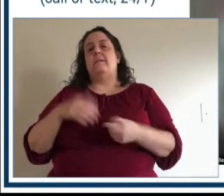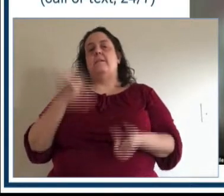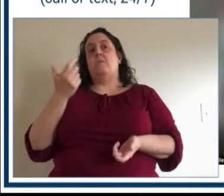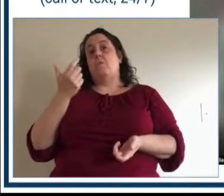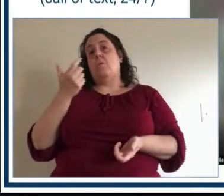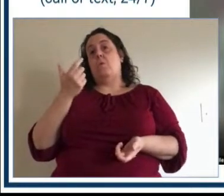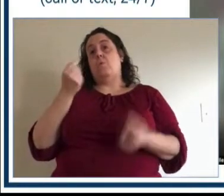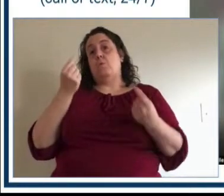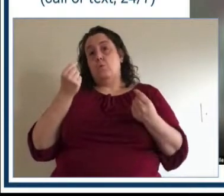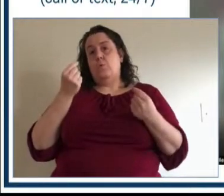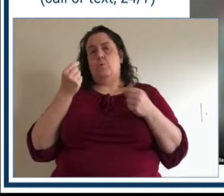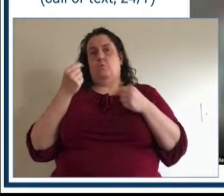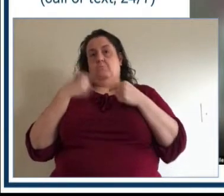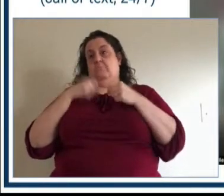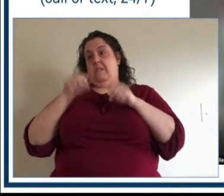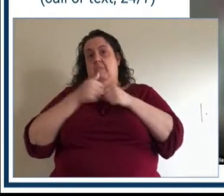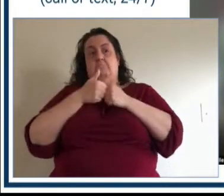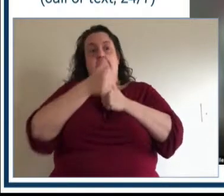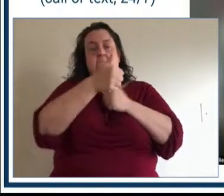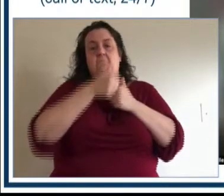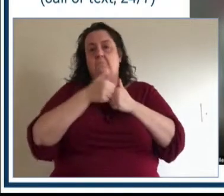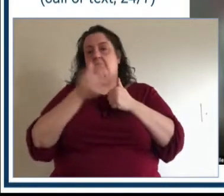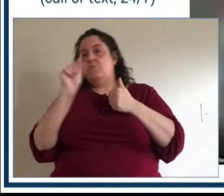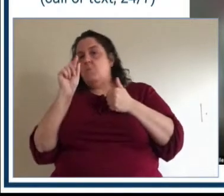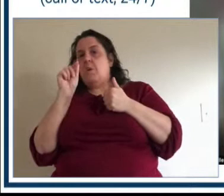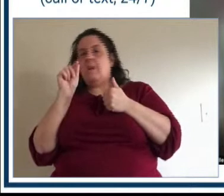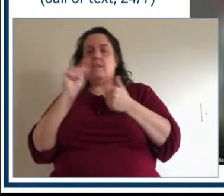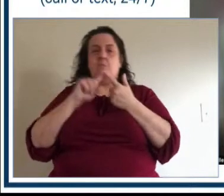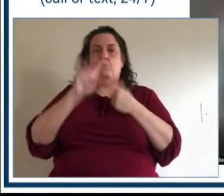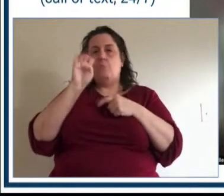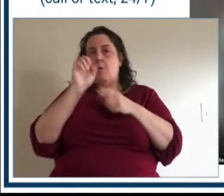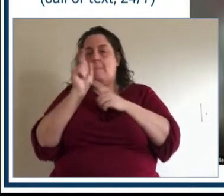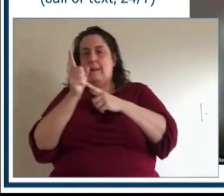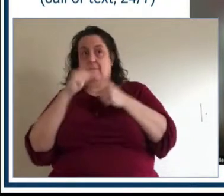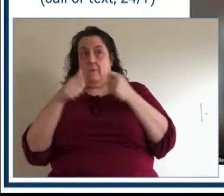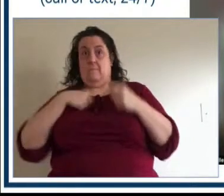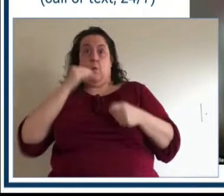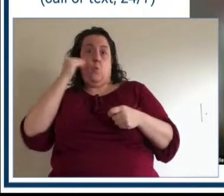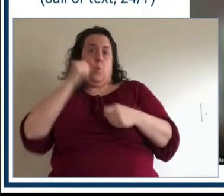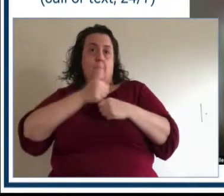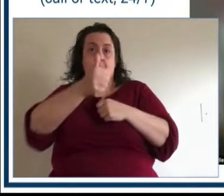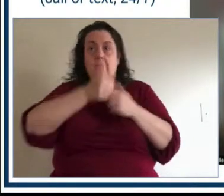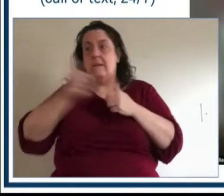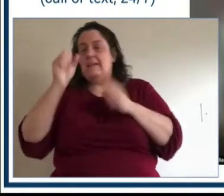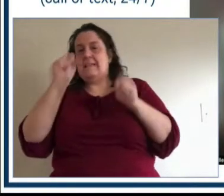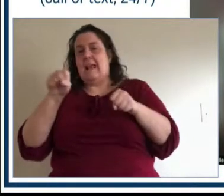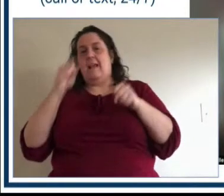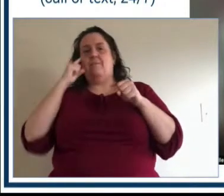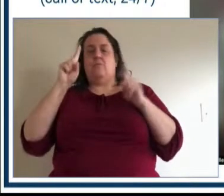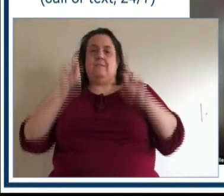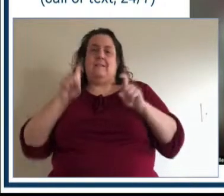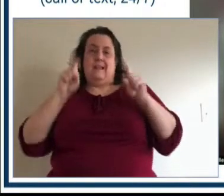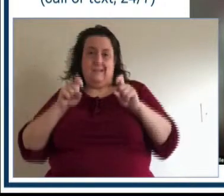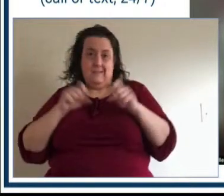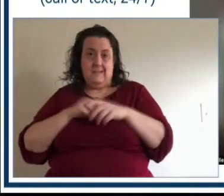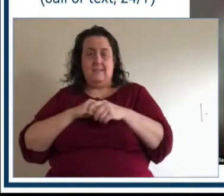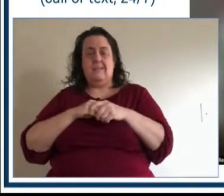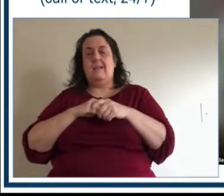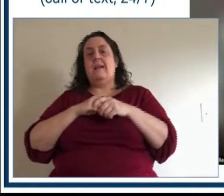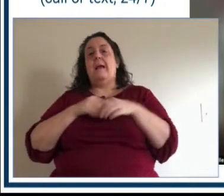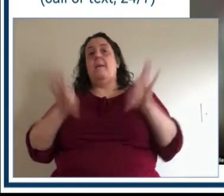40 minutes of your home. Testing is important to identify the virus and discover where it is